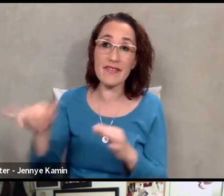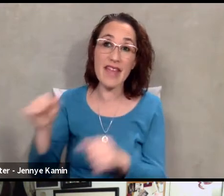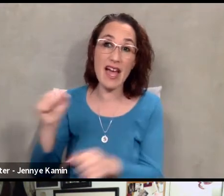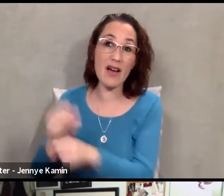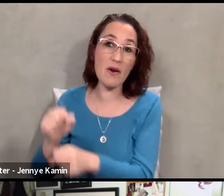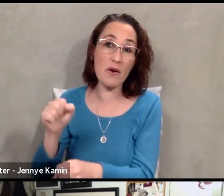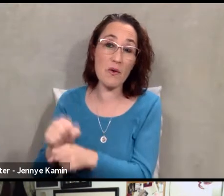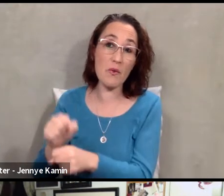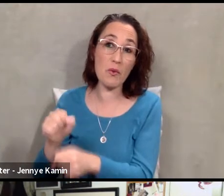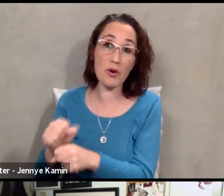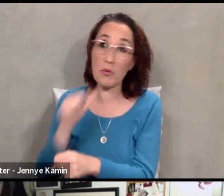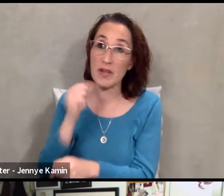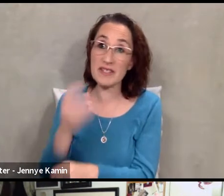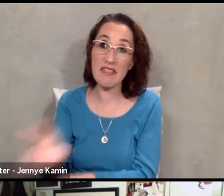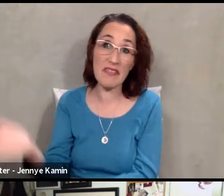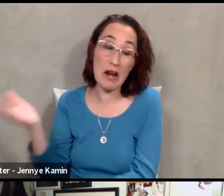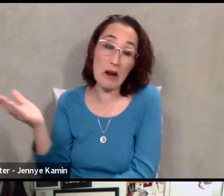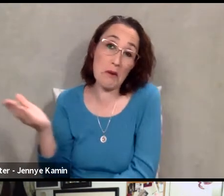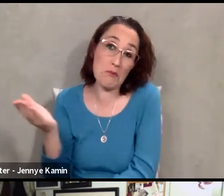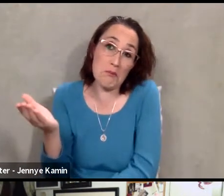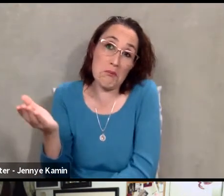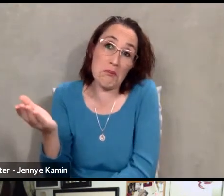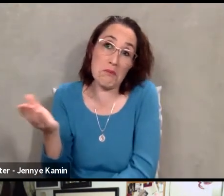Sucks, okay, but